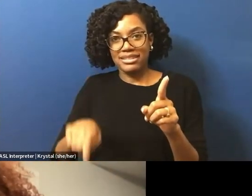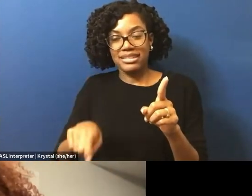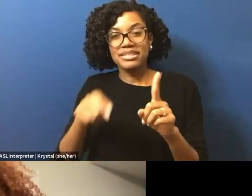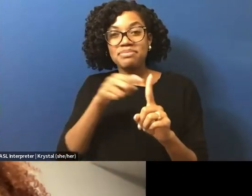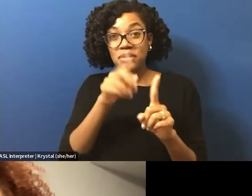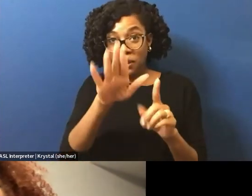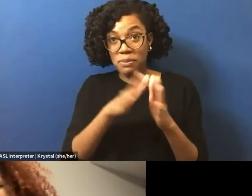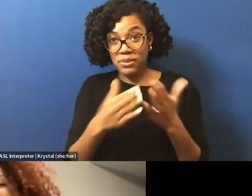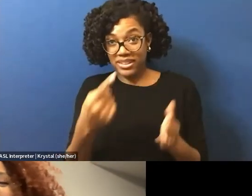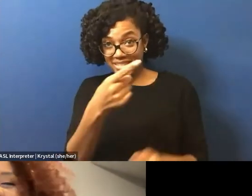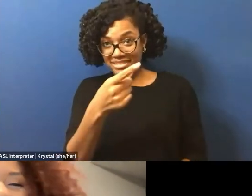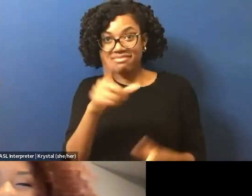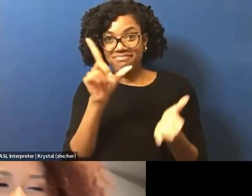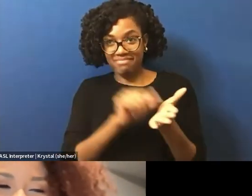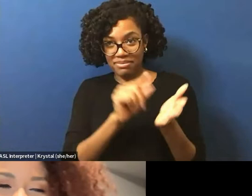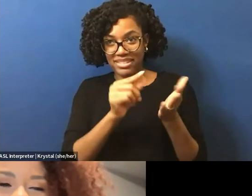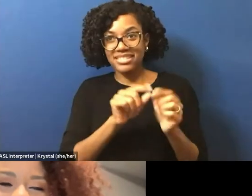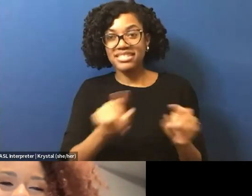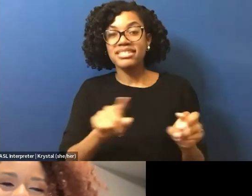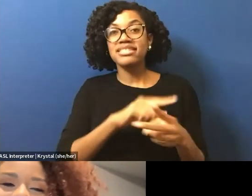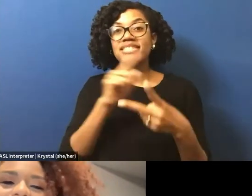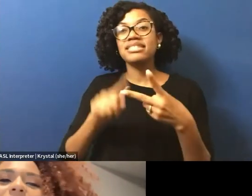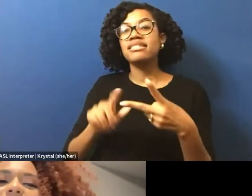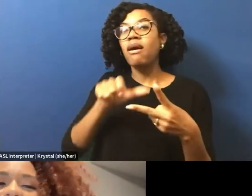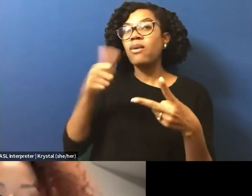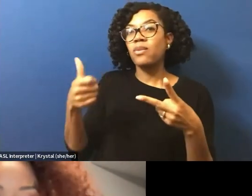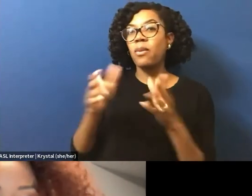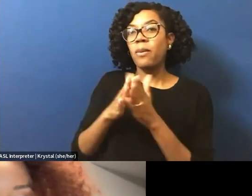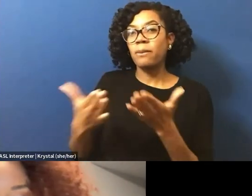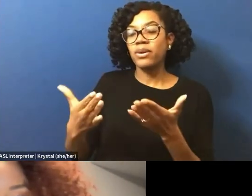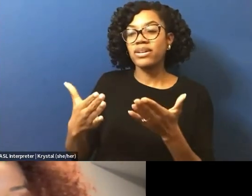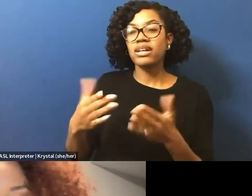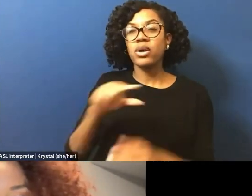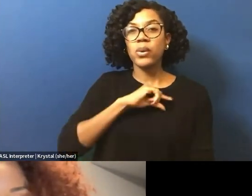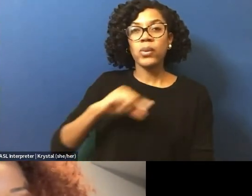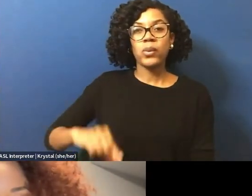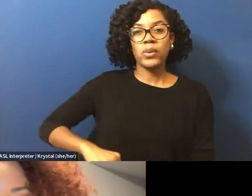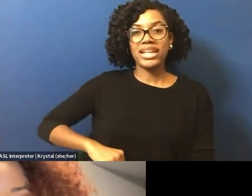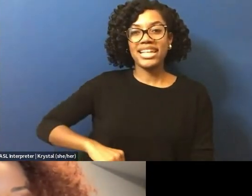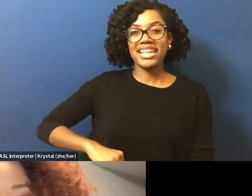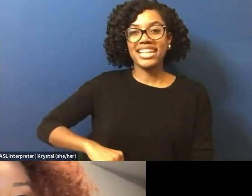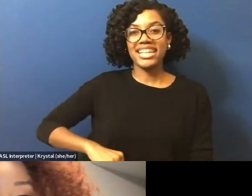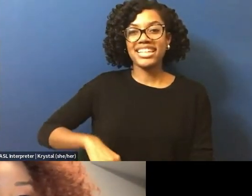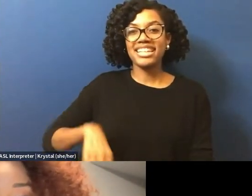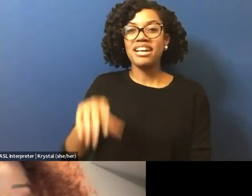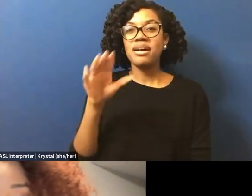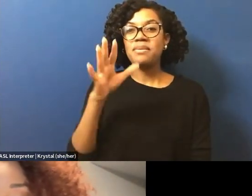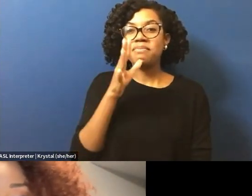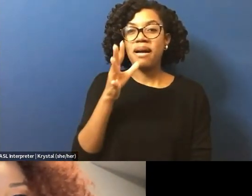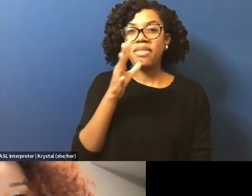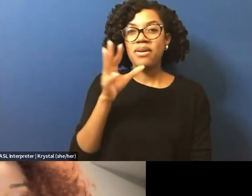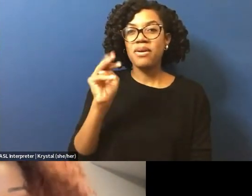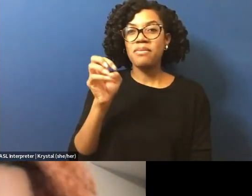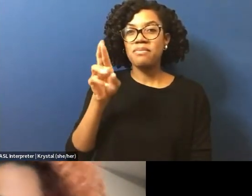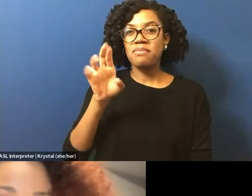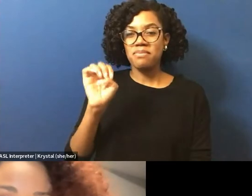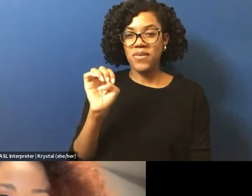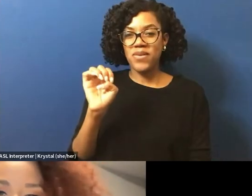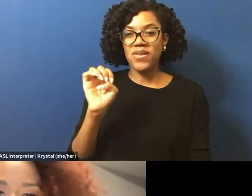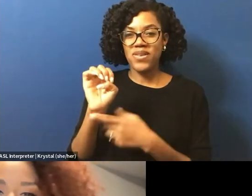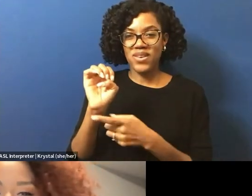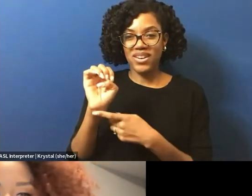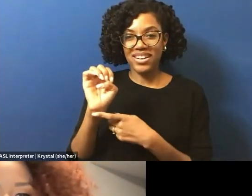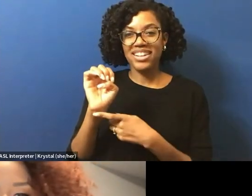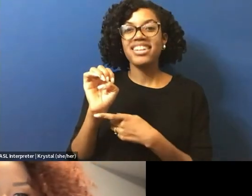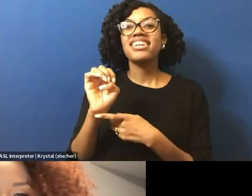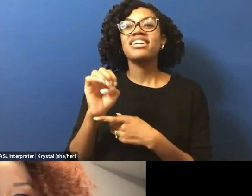her upcoming book is Queen Mother Audley Moore, Mother of Black Nationalism. Dr. Farmer, I'm so grateful to